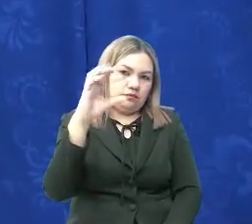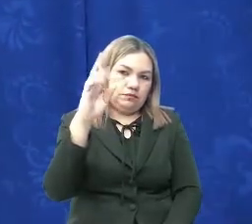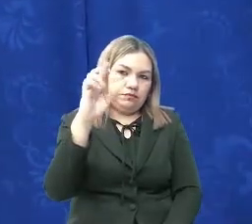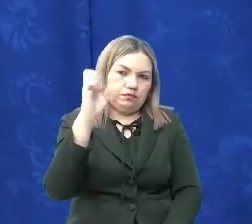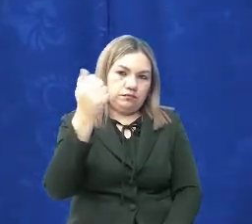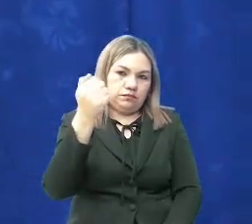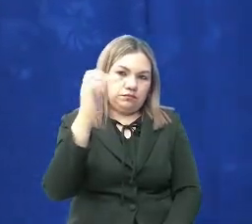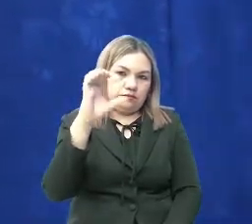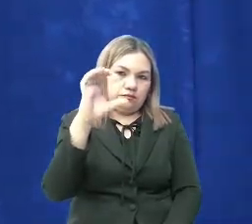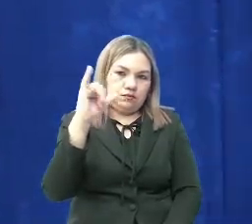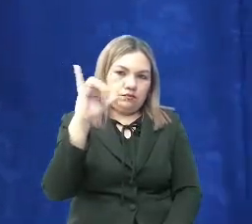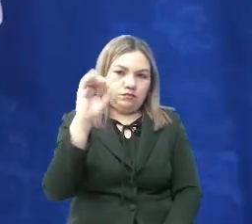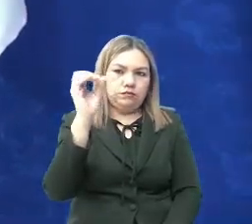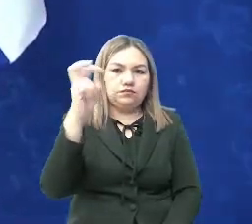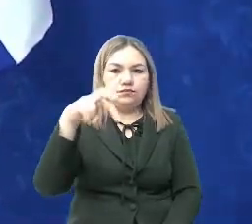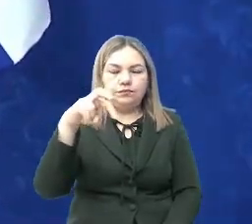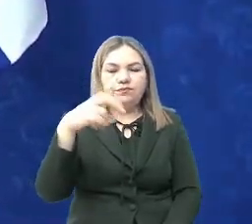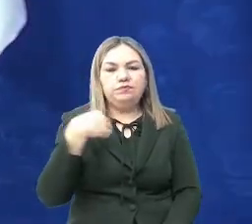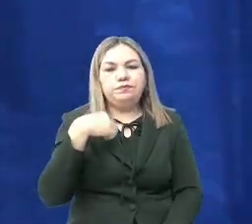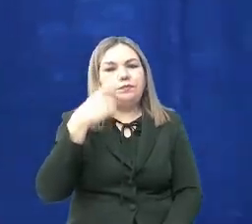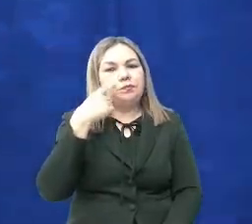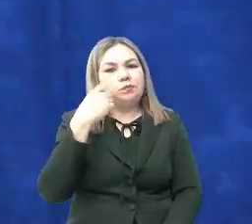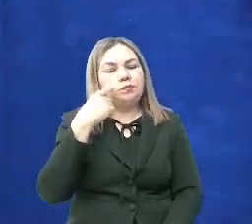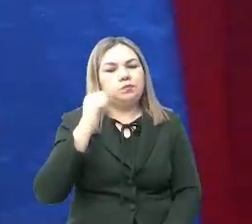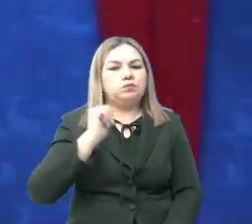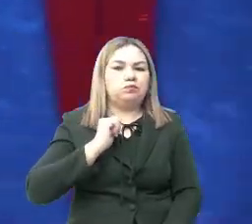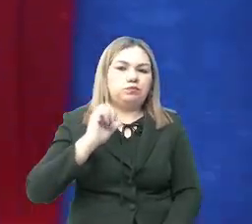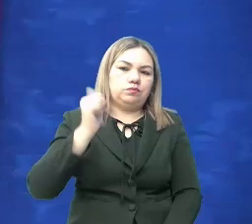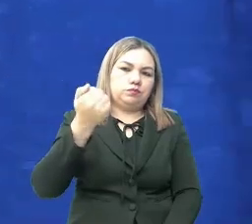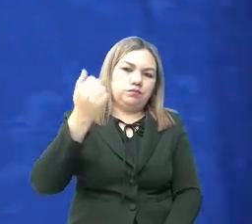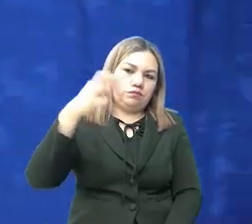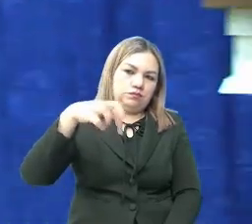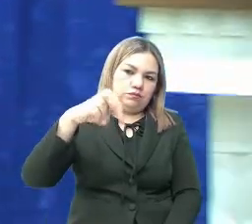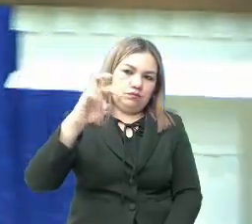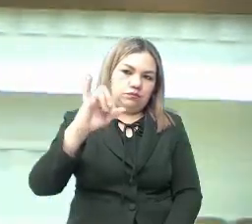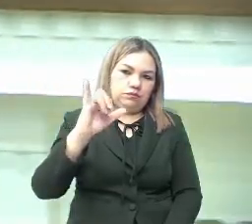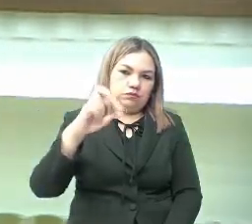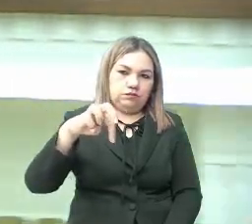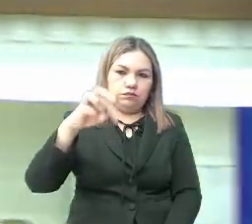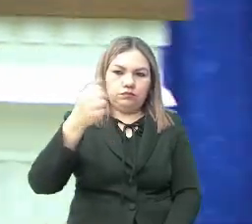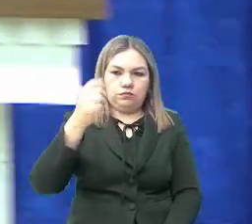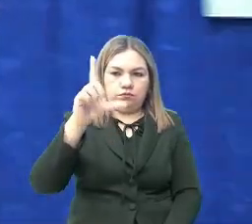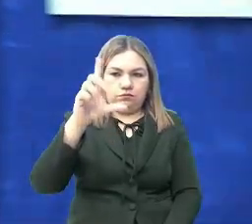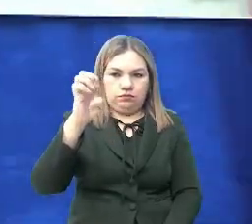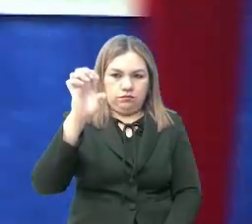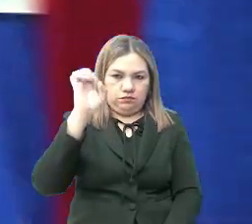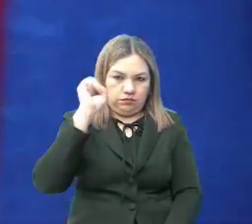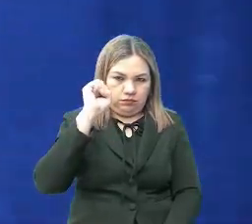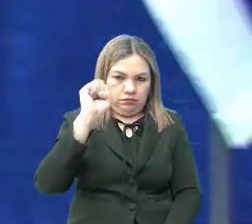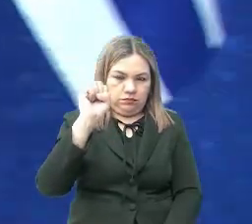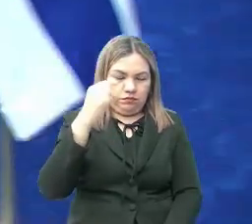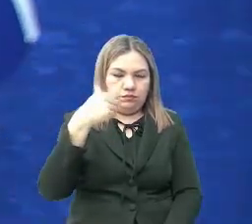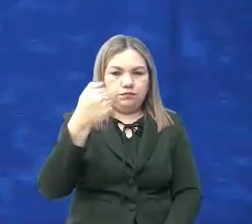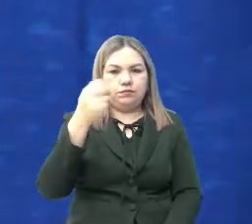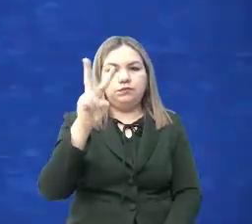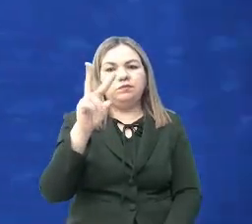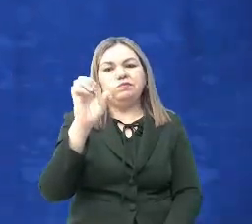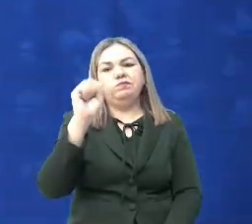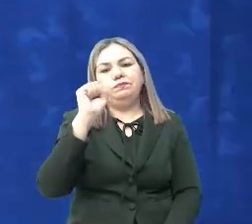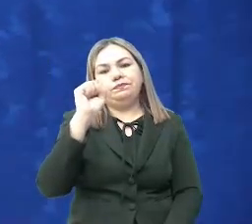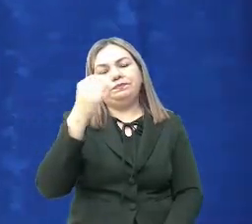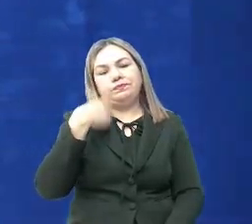a creation, the animals, the human beings. Say with me, the